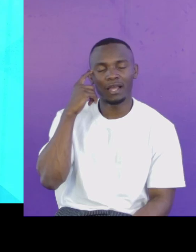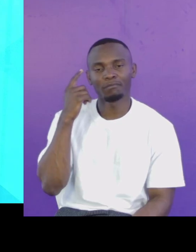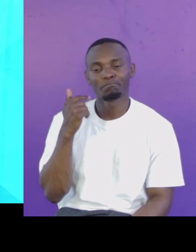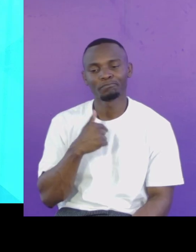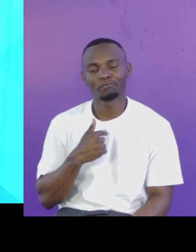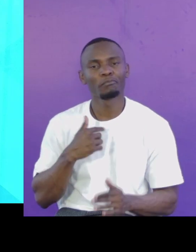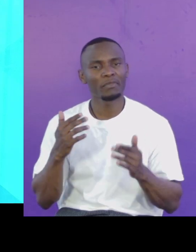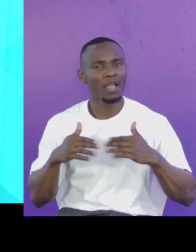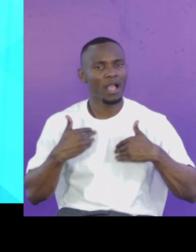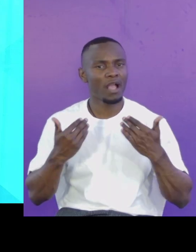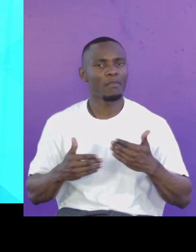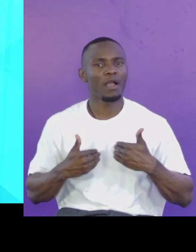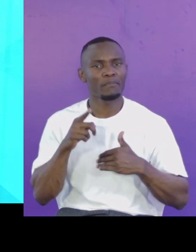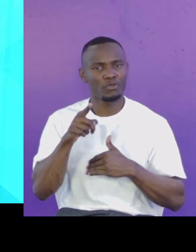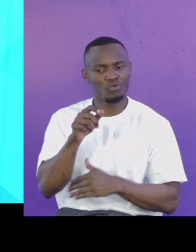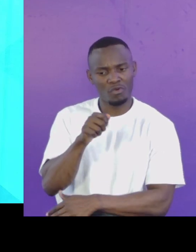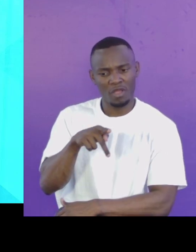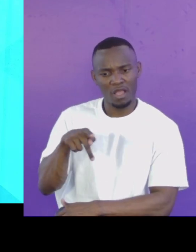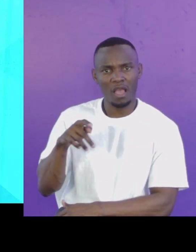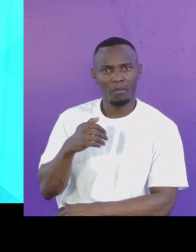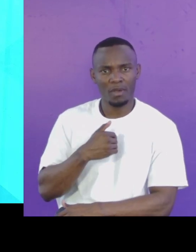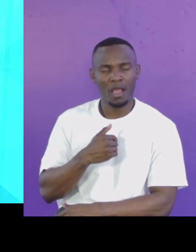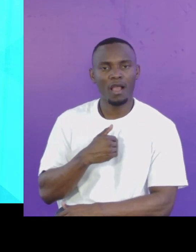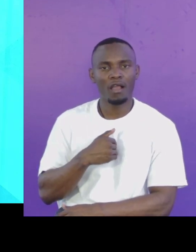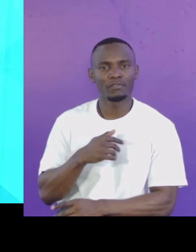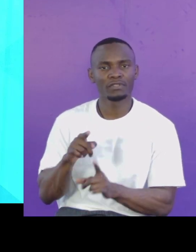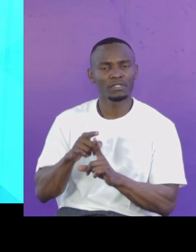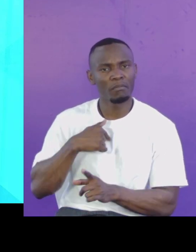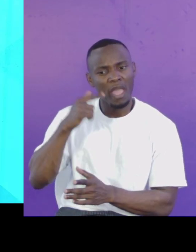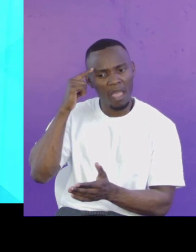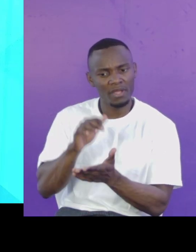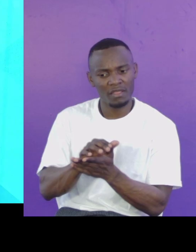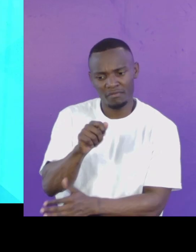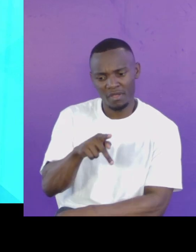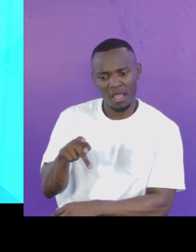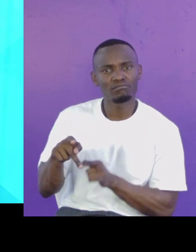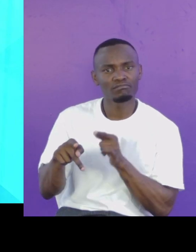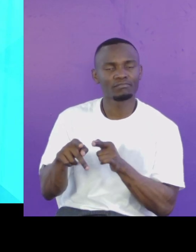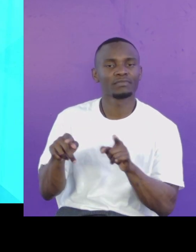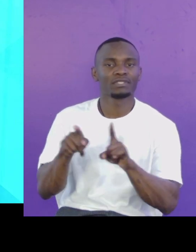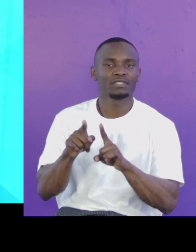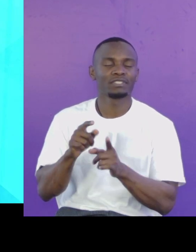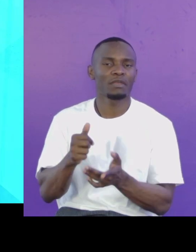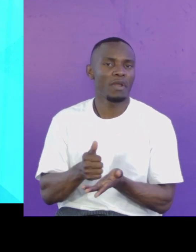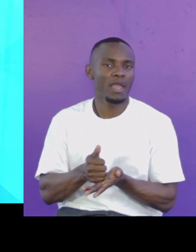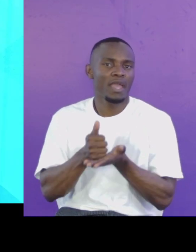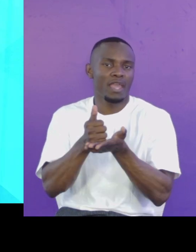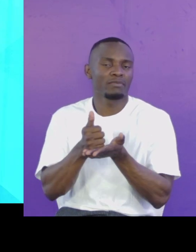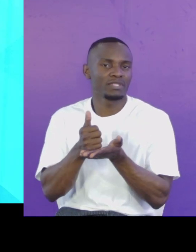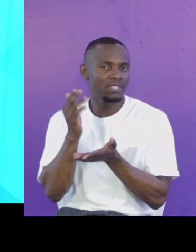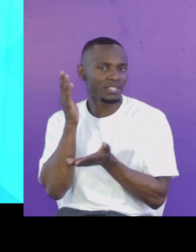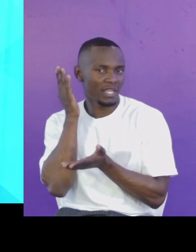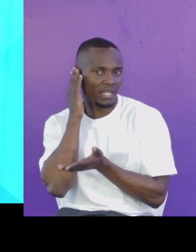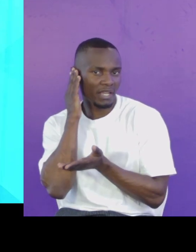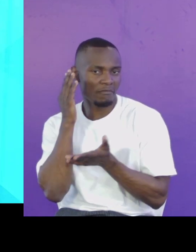that you also have the app, and I believe that the app also help us, our deaf community,